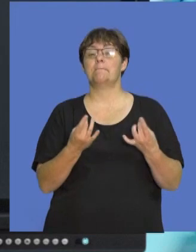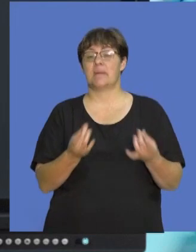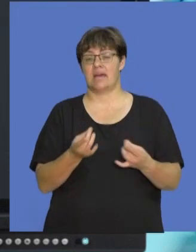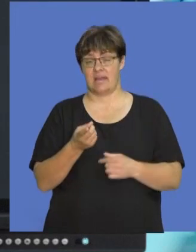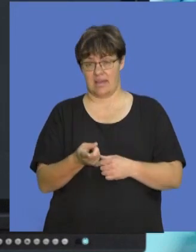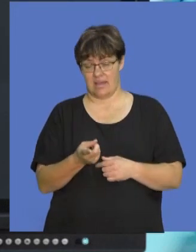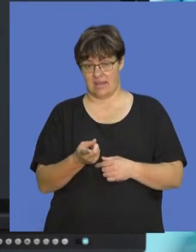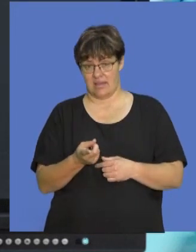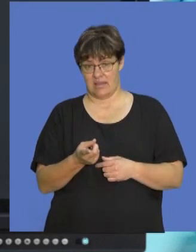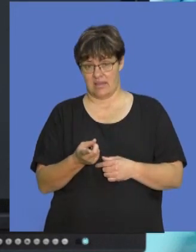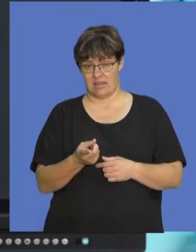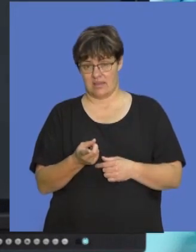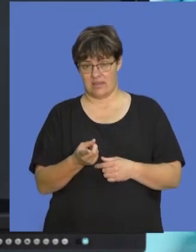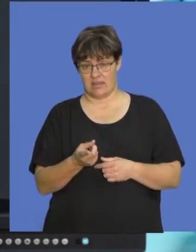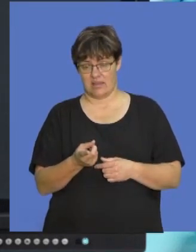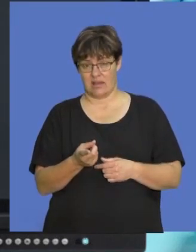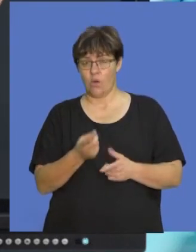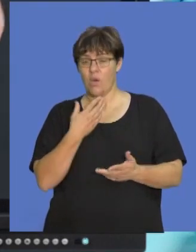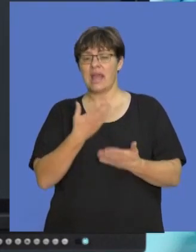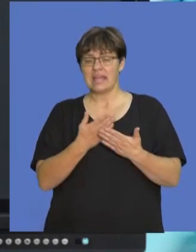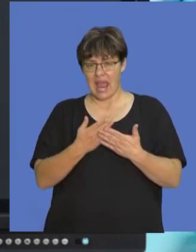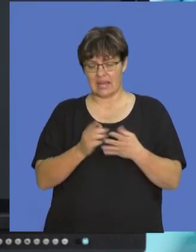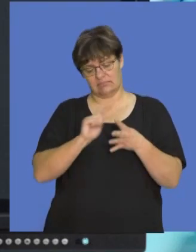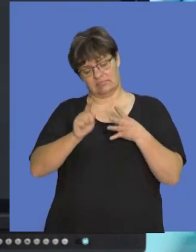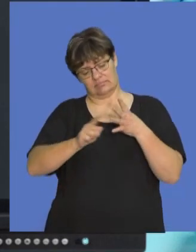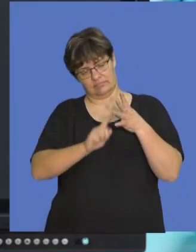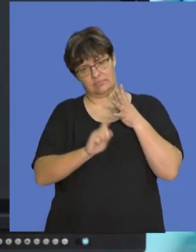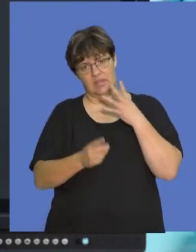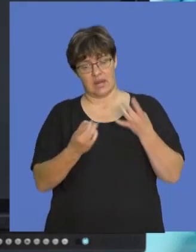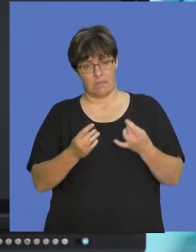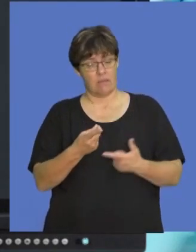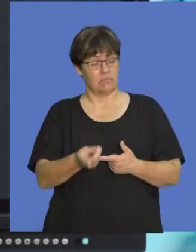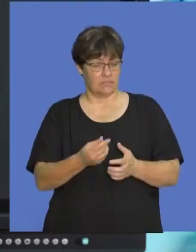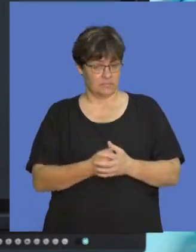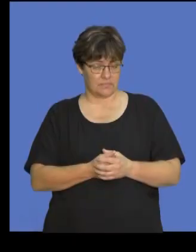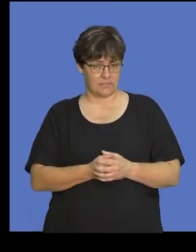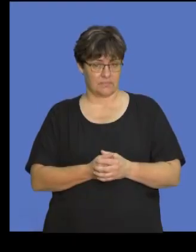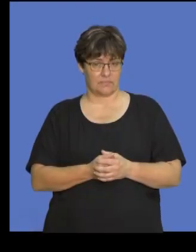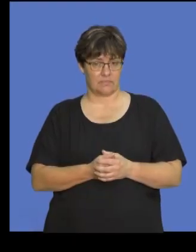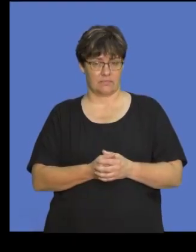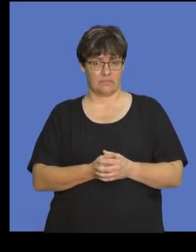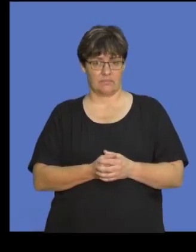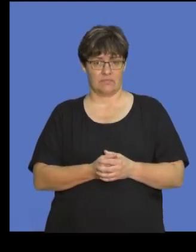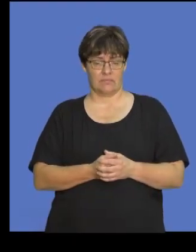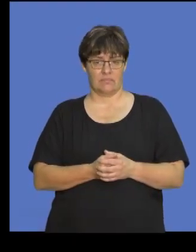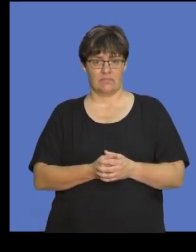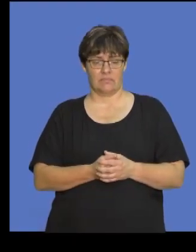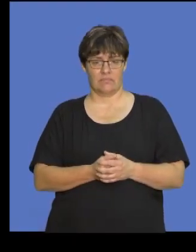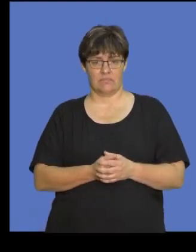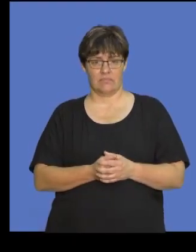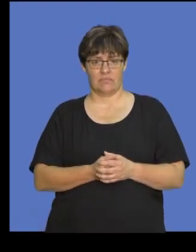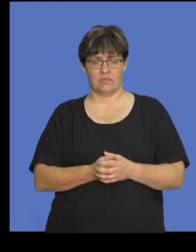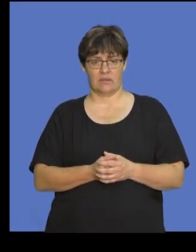numbers in the set that we can have on the side of a die. So